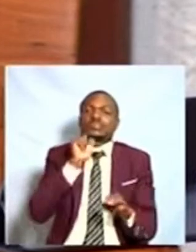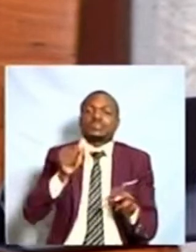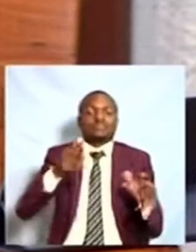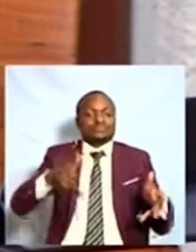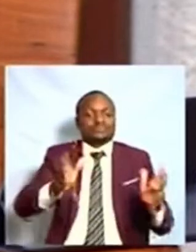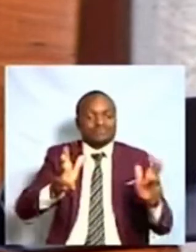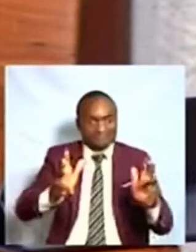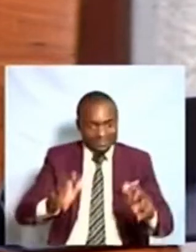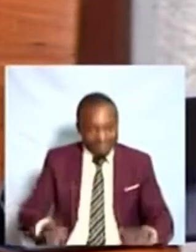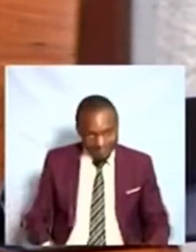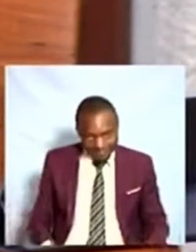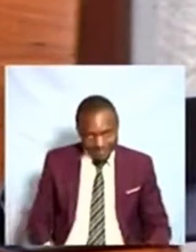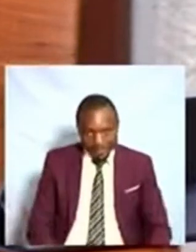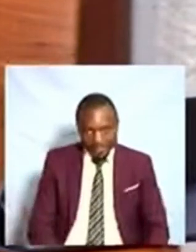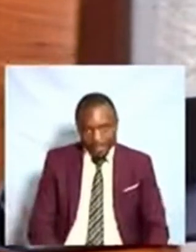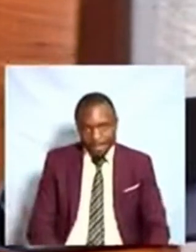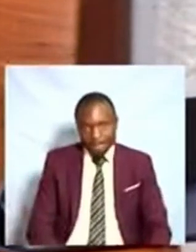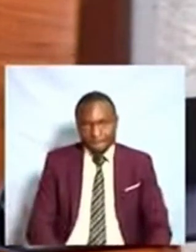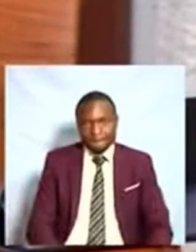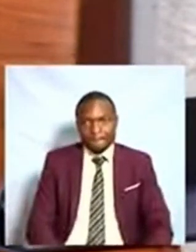allowed.